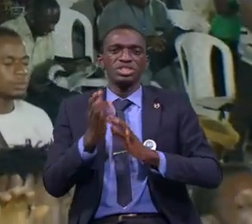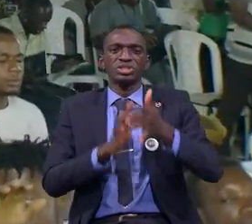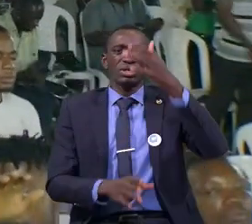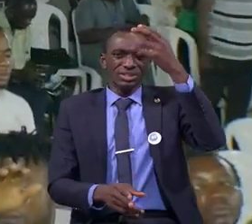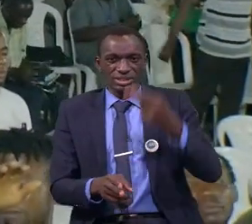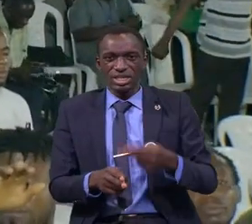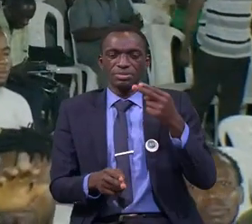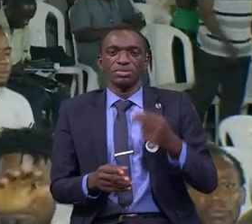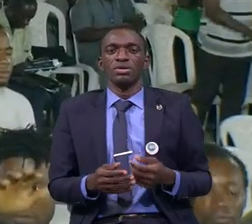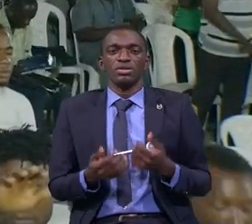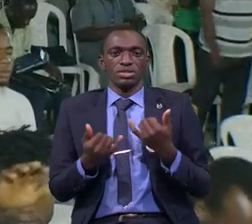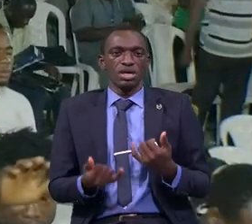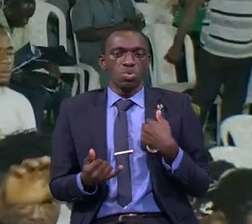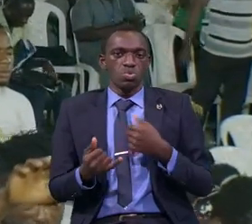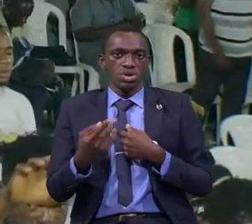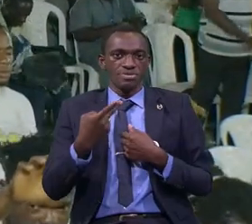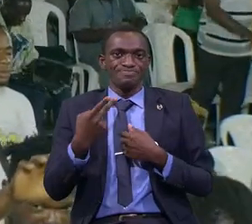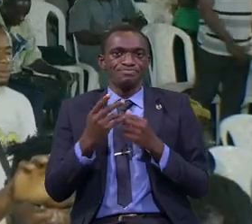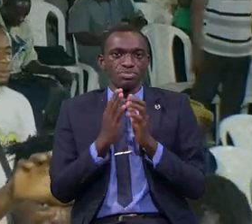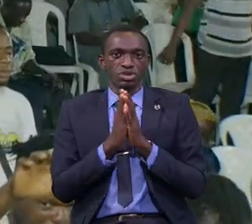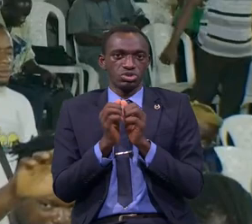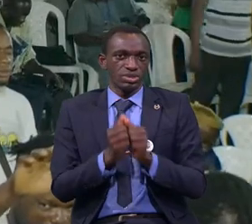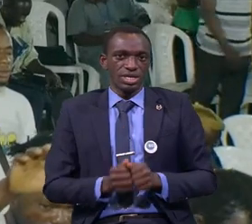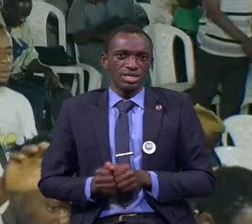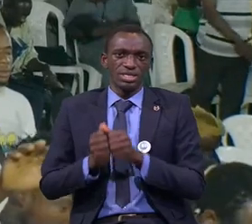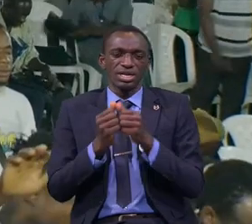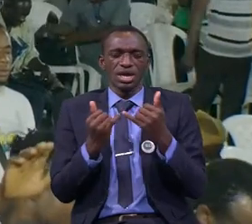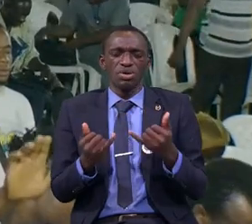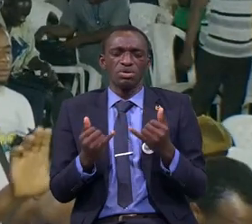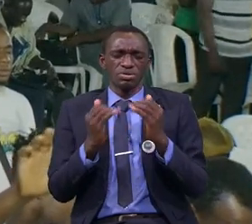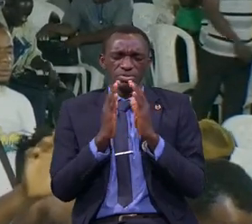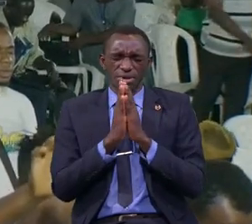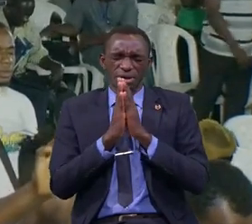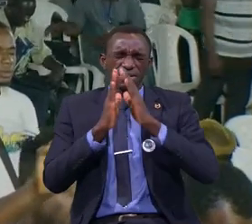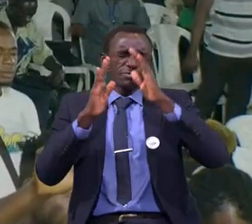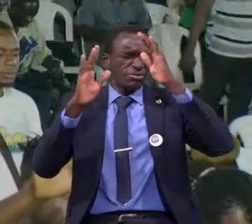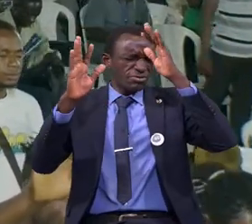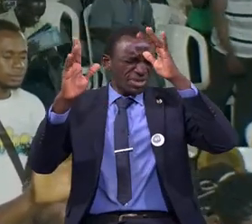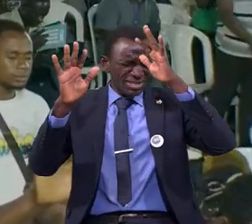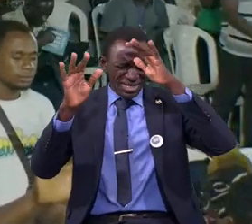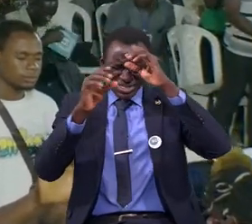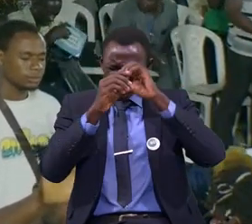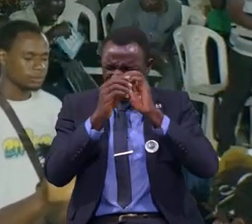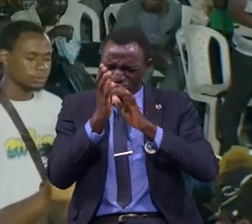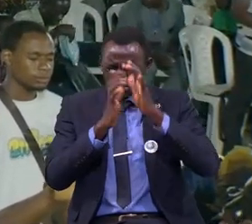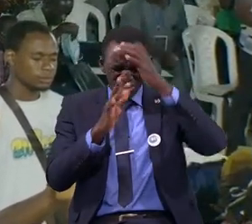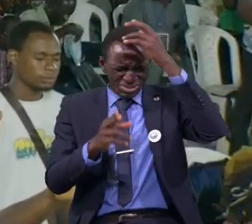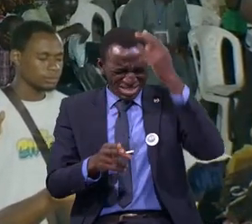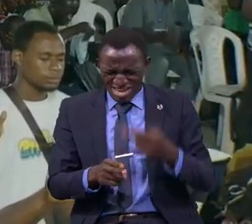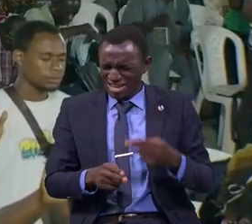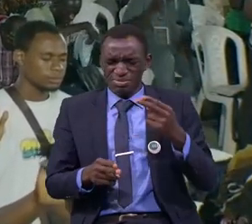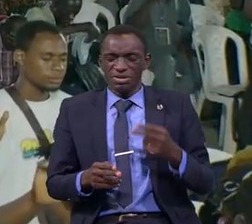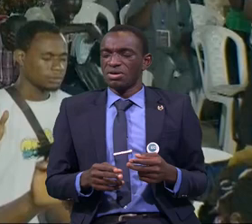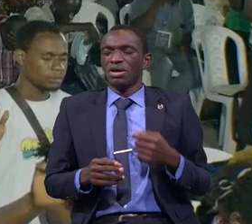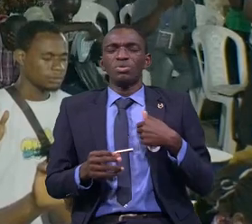We're praying together now. Father, in the name of Jesus, we thank you for the peace